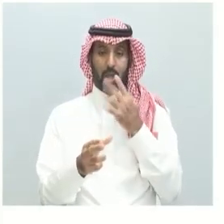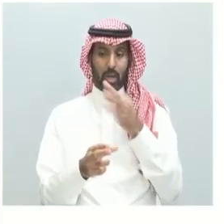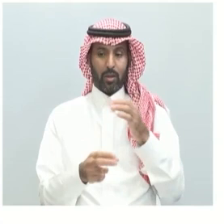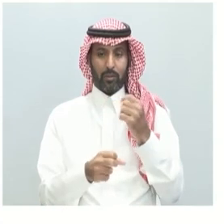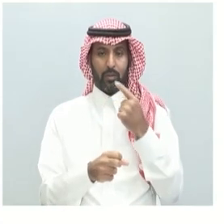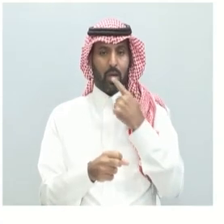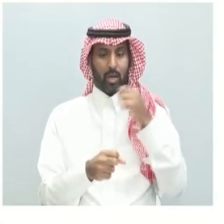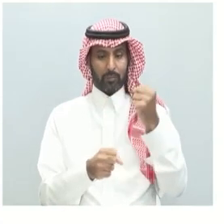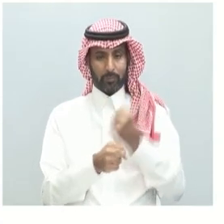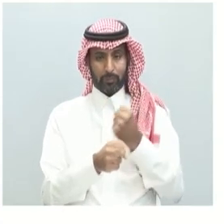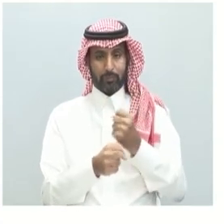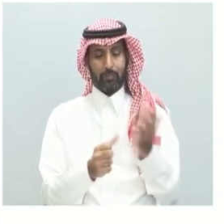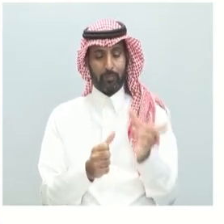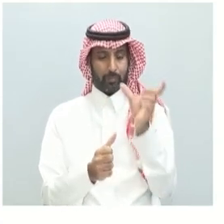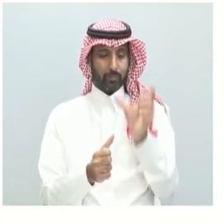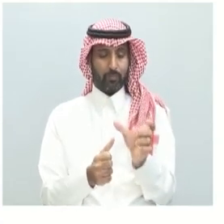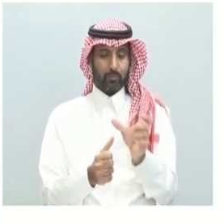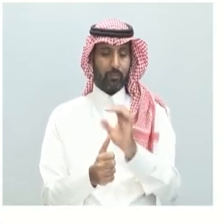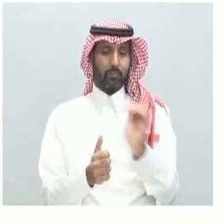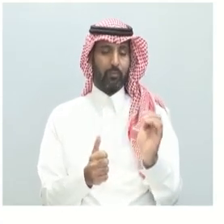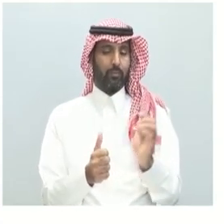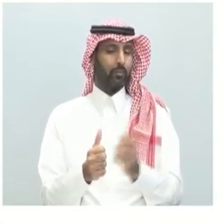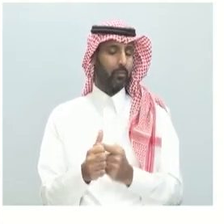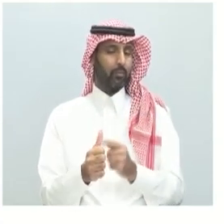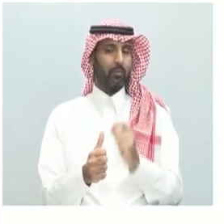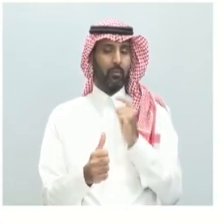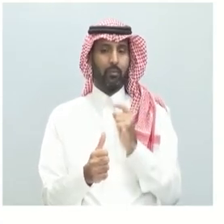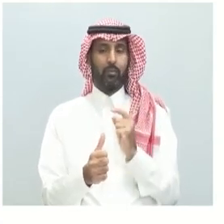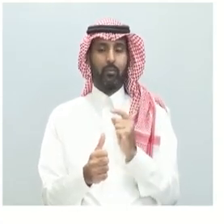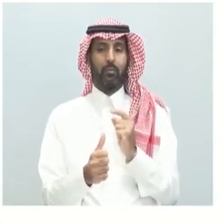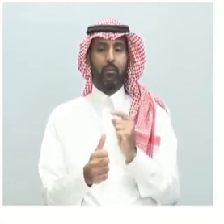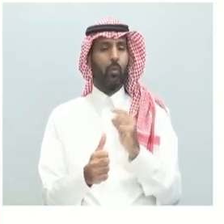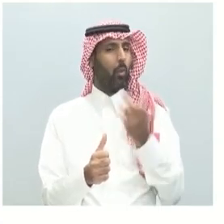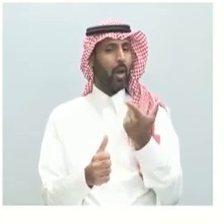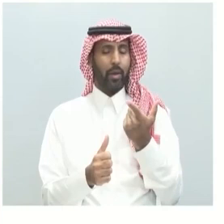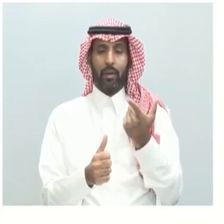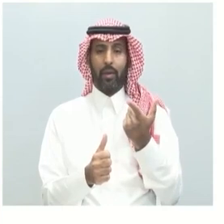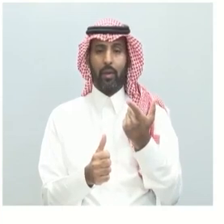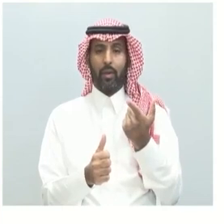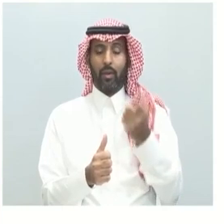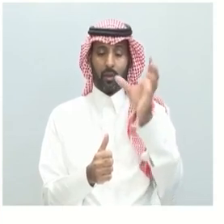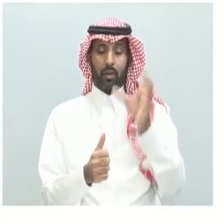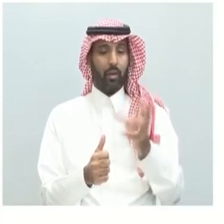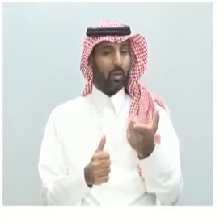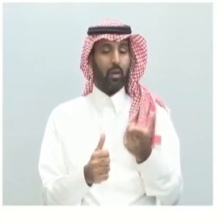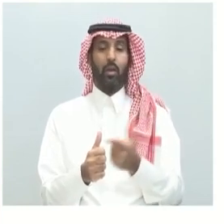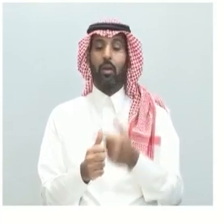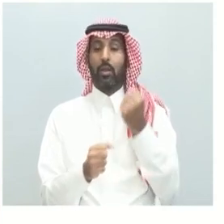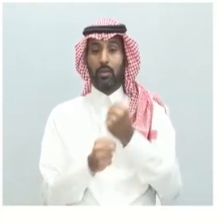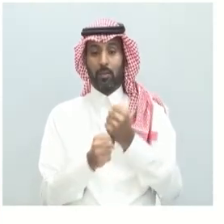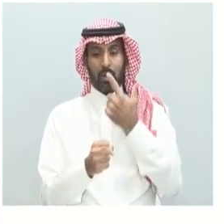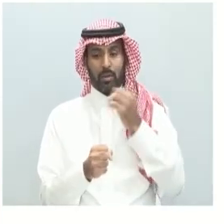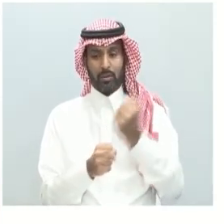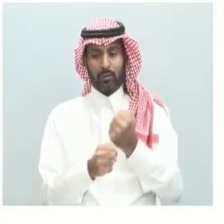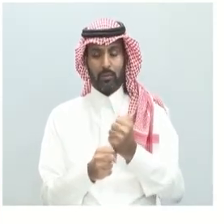simple present tense. The simple present tense. We use the simple present tense. We use the